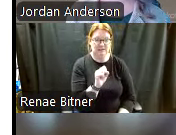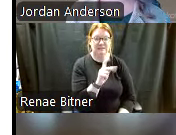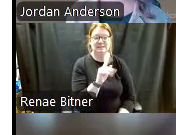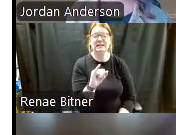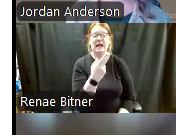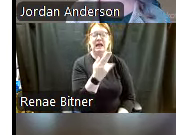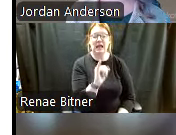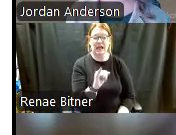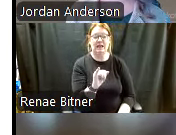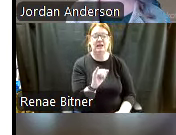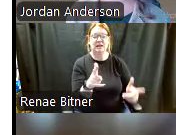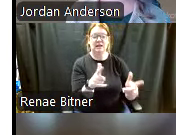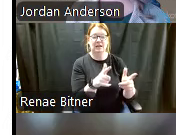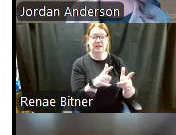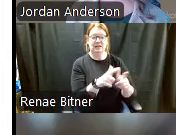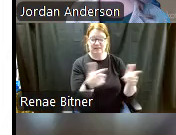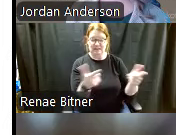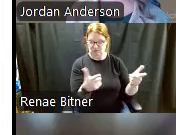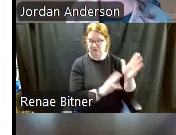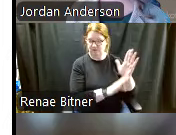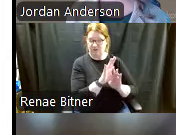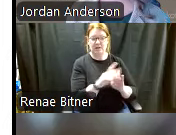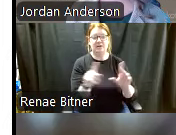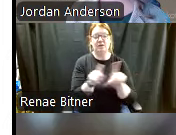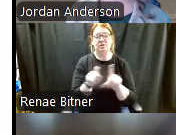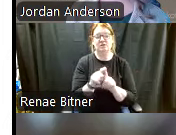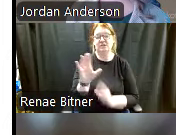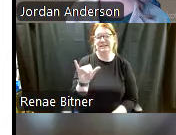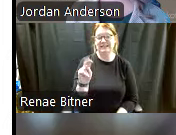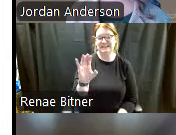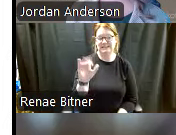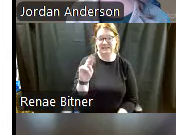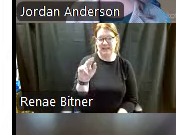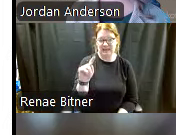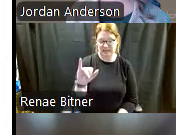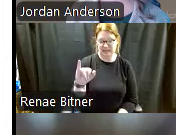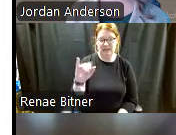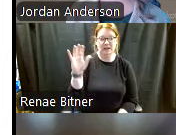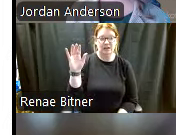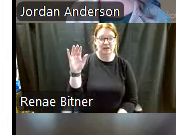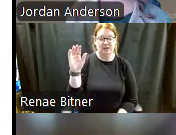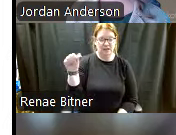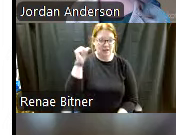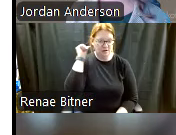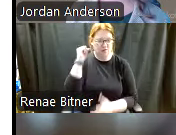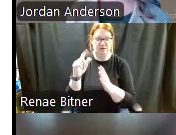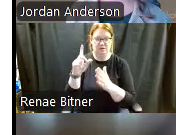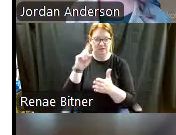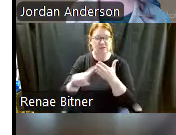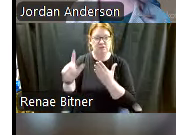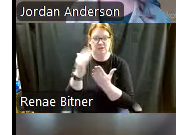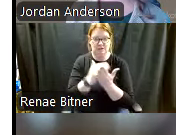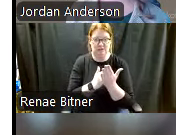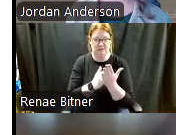language development scale can be used as well. And then we can continue and do for some of our kids 3 to 5